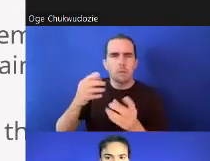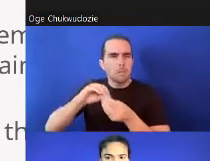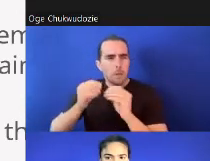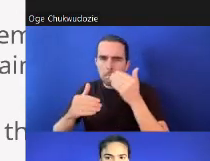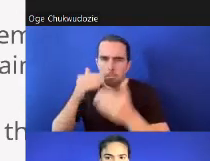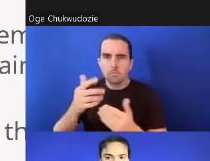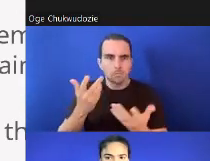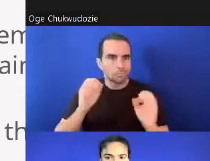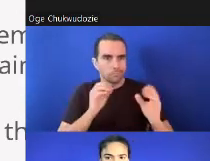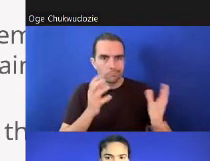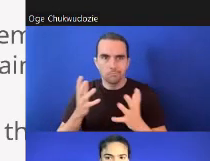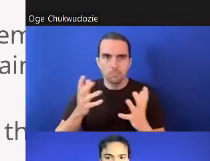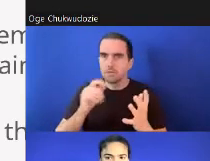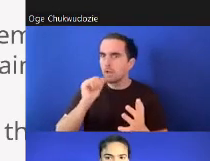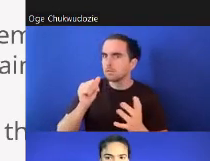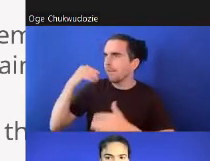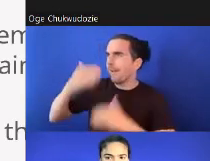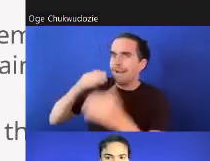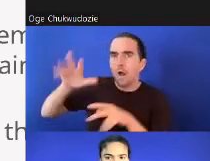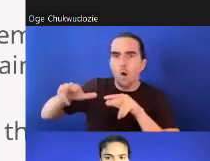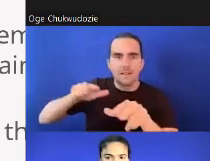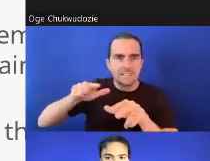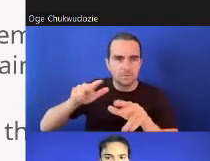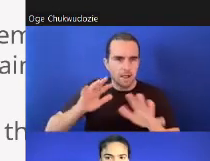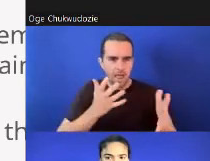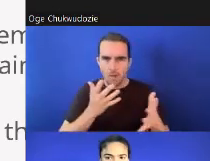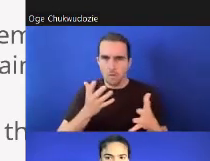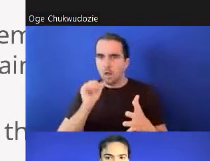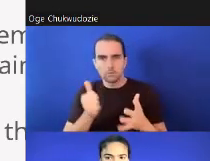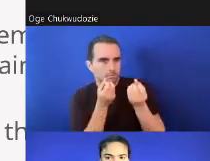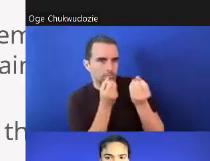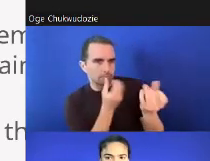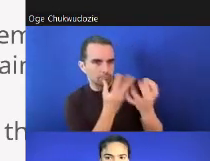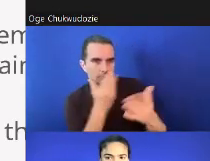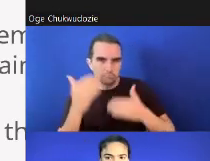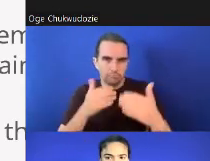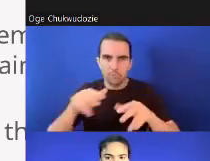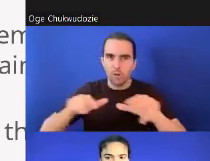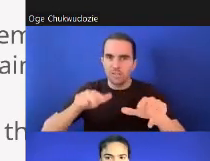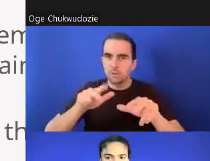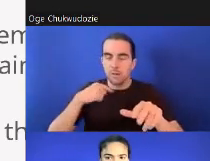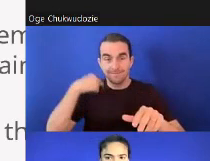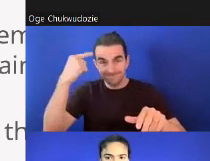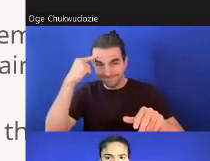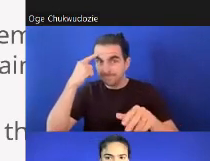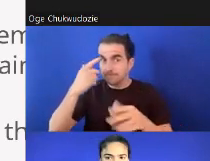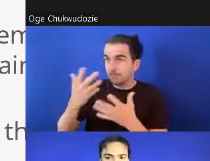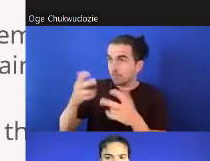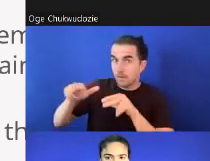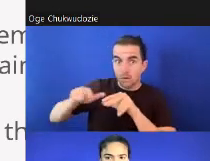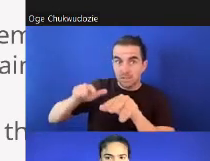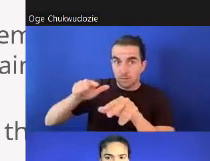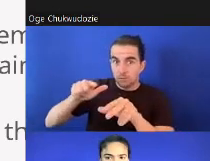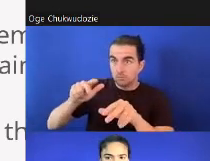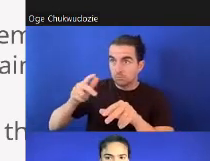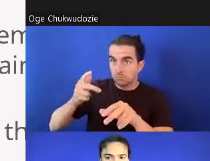don't share our feedback with the organization because we don't think the organization will do anything about it. So if people don't